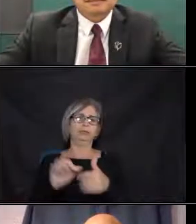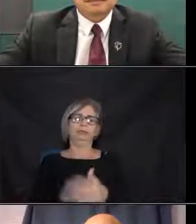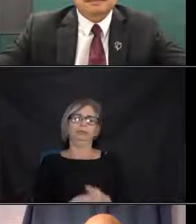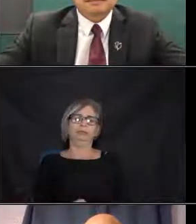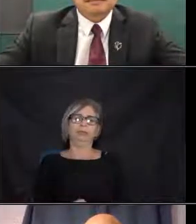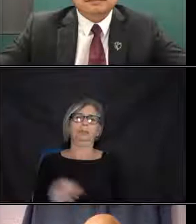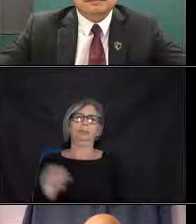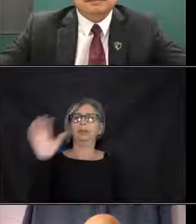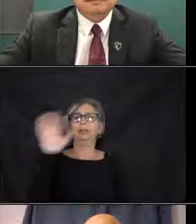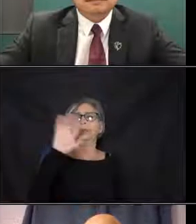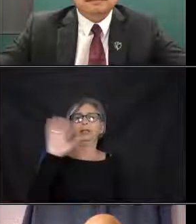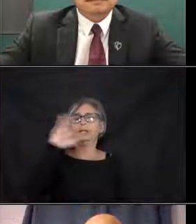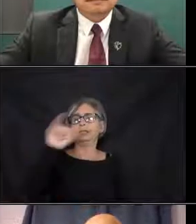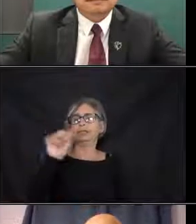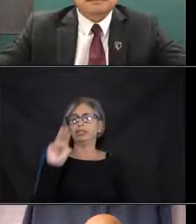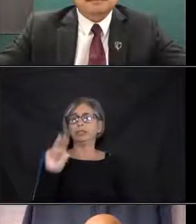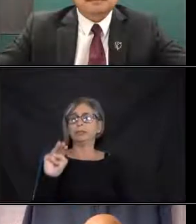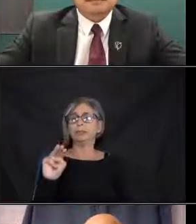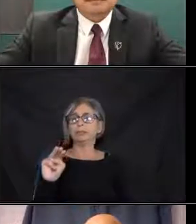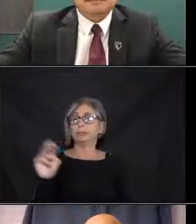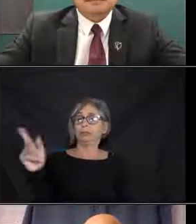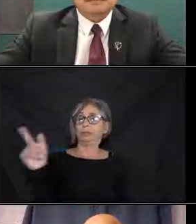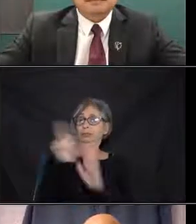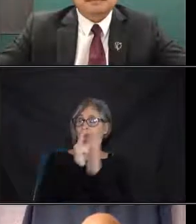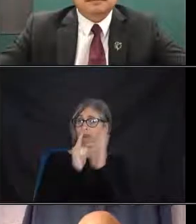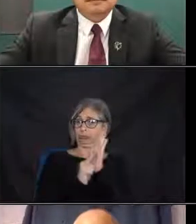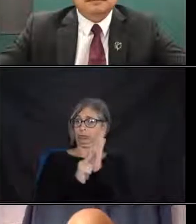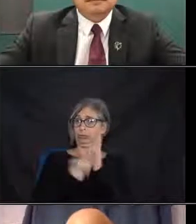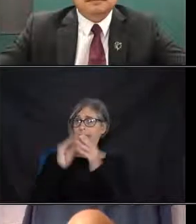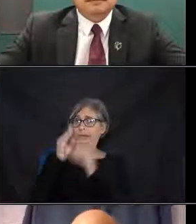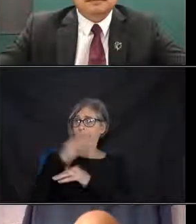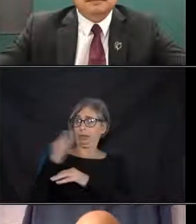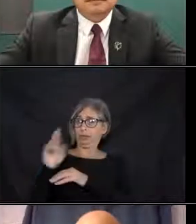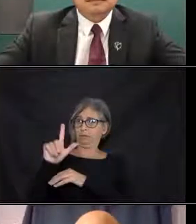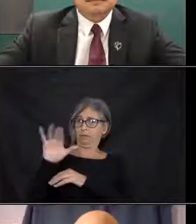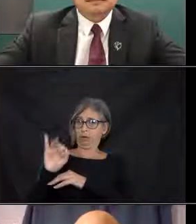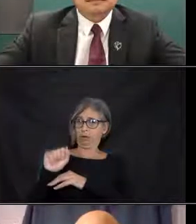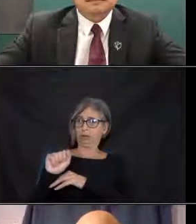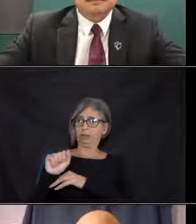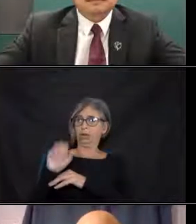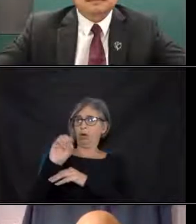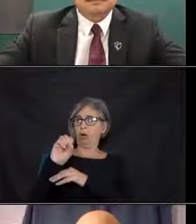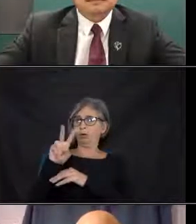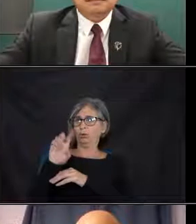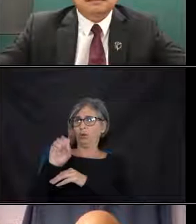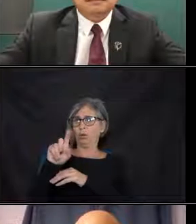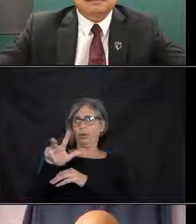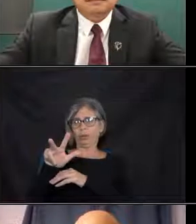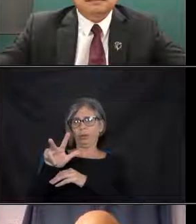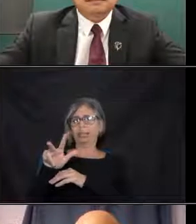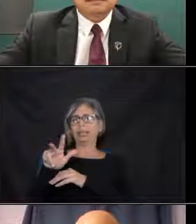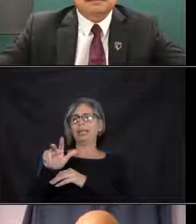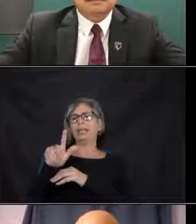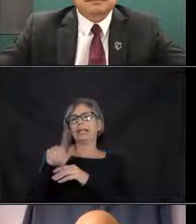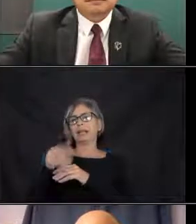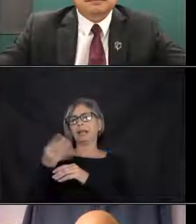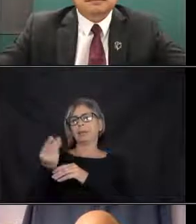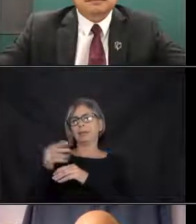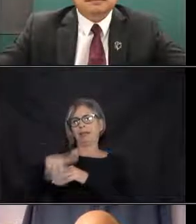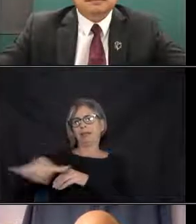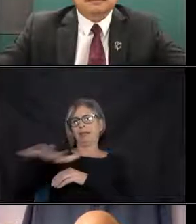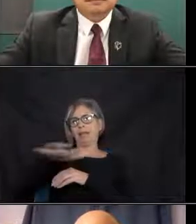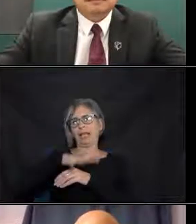Jim? An ordinance of the City of Boynton Beach, Florida, amending ordinance 02013 to rezone a parcel of land described